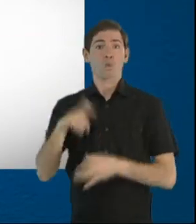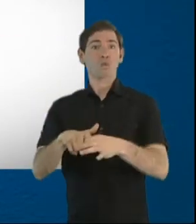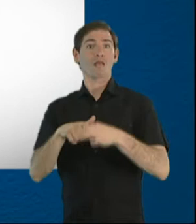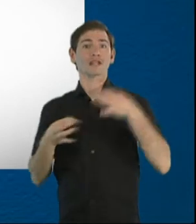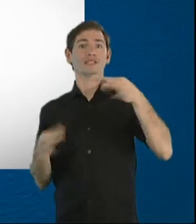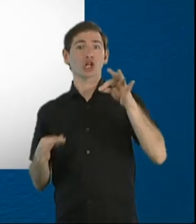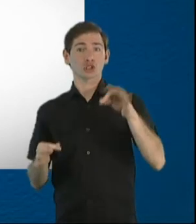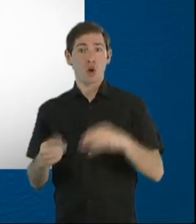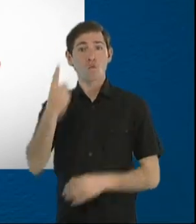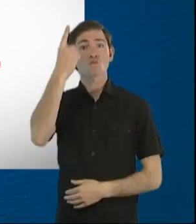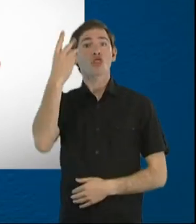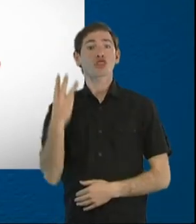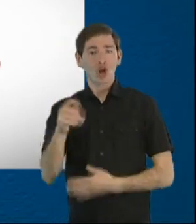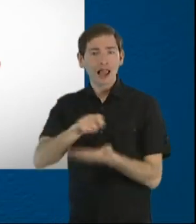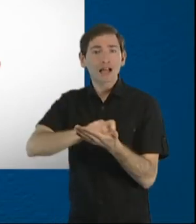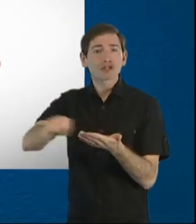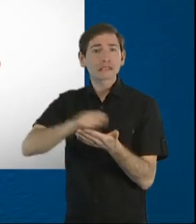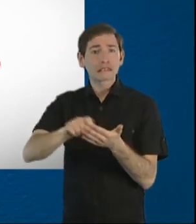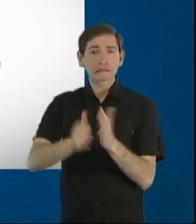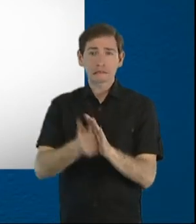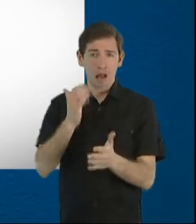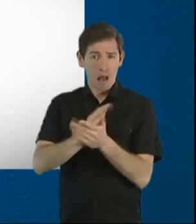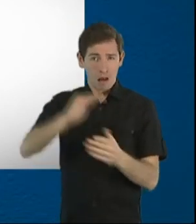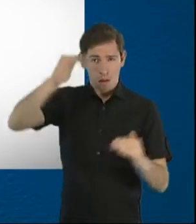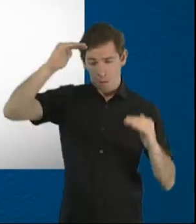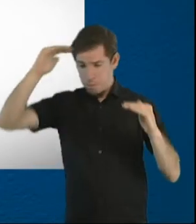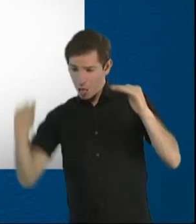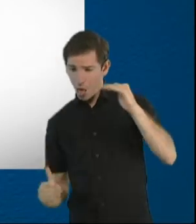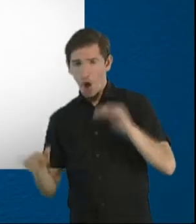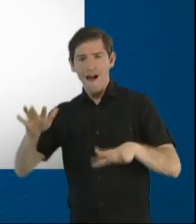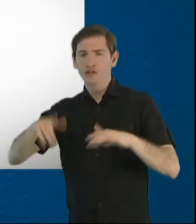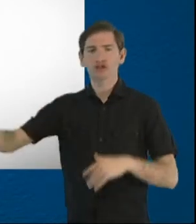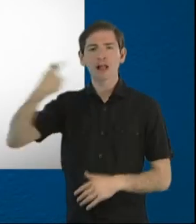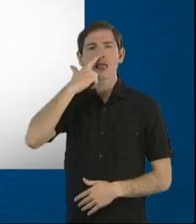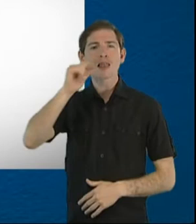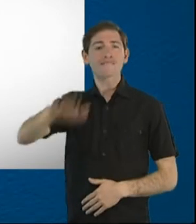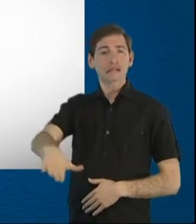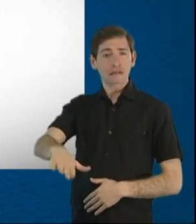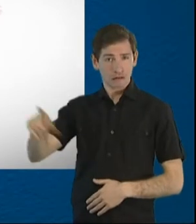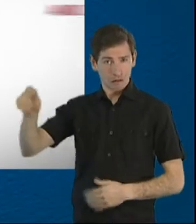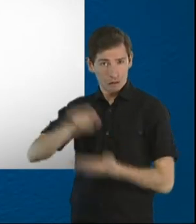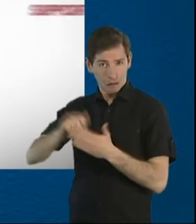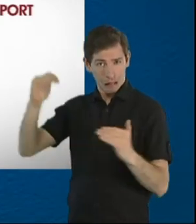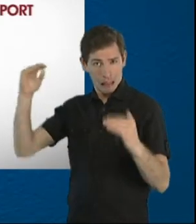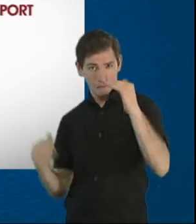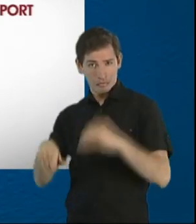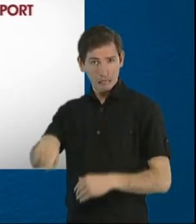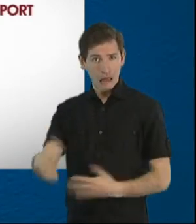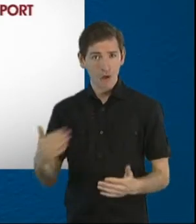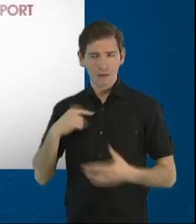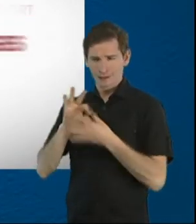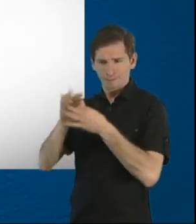literacy skills of or below those expected of an 11-year-old. We work with employers and educators to give prisoners training and